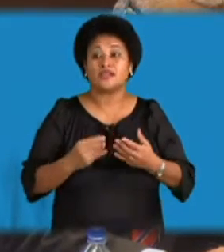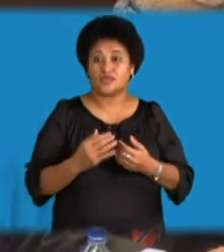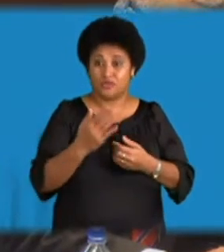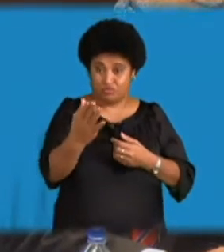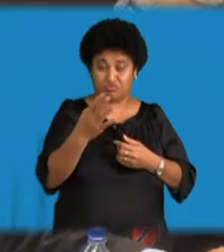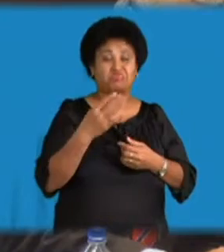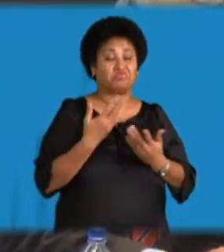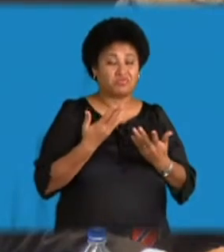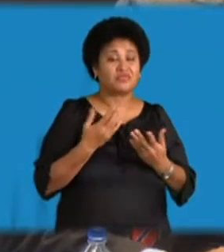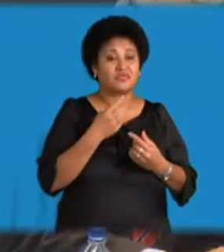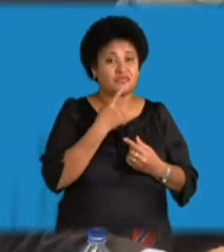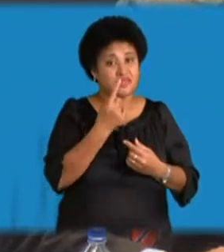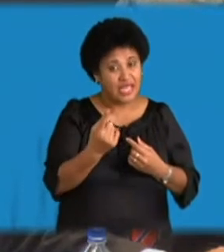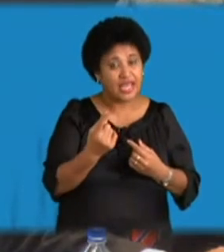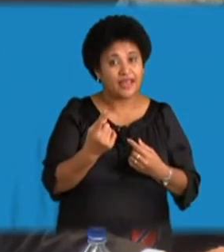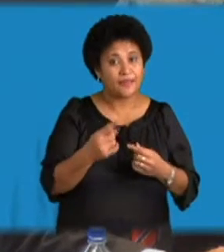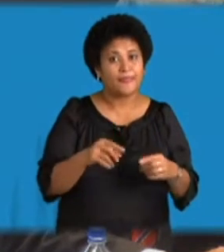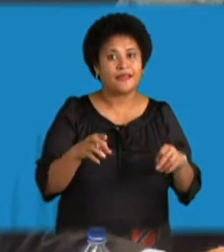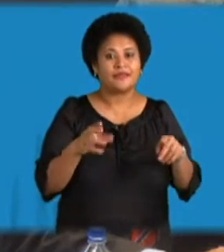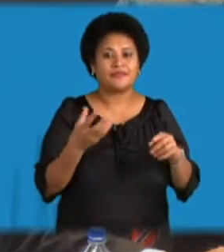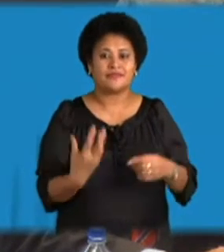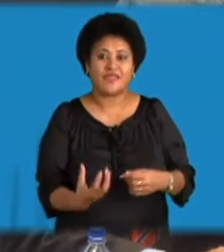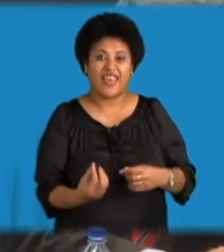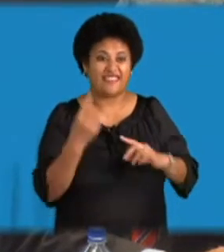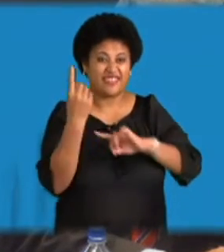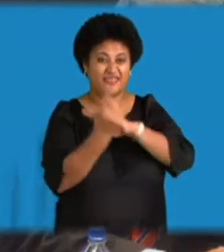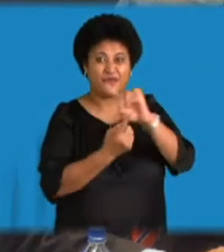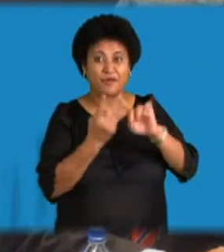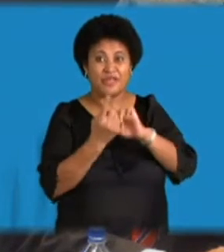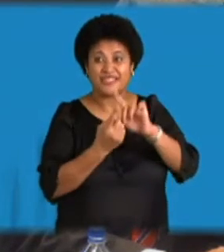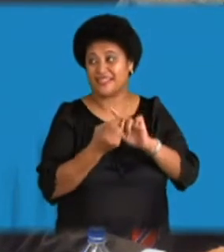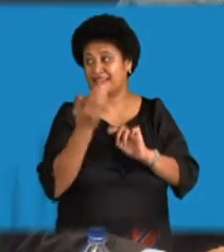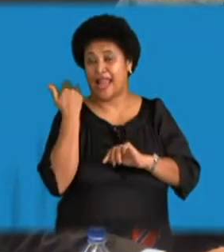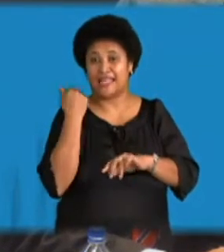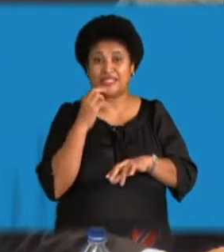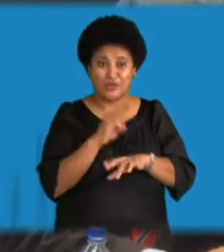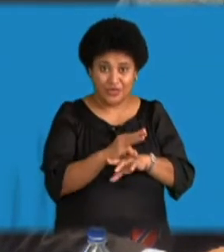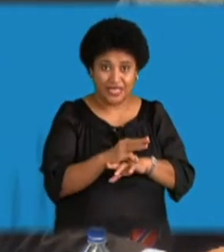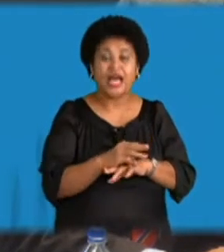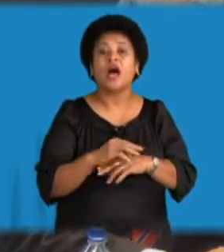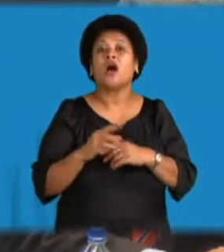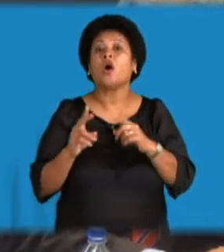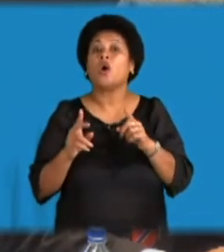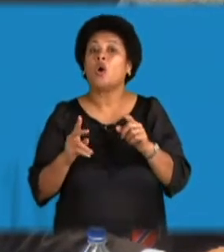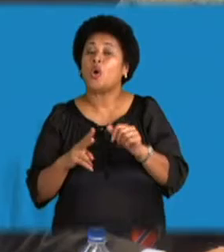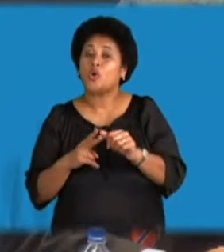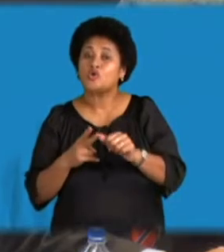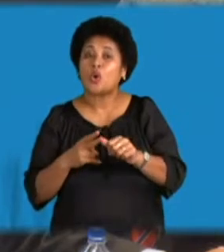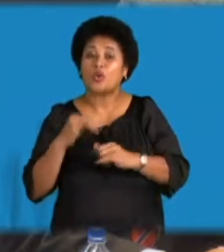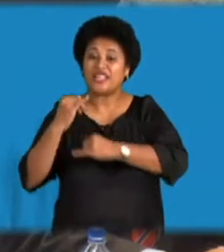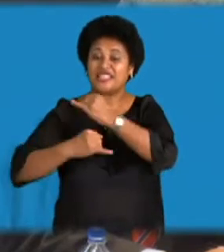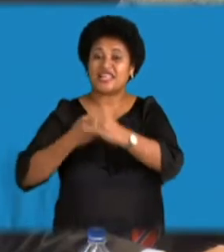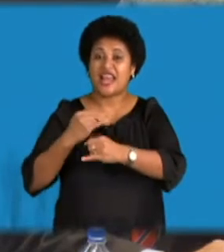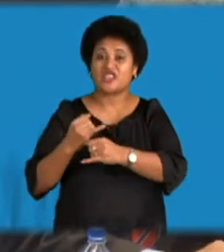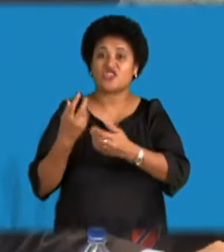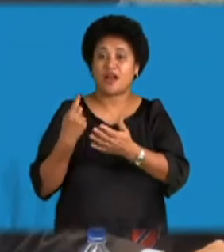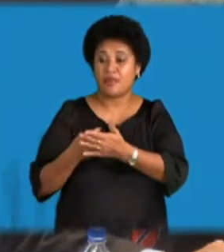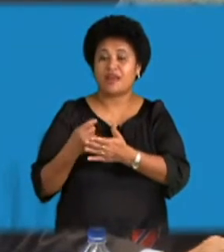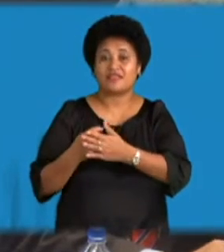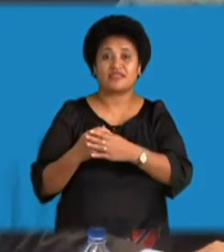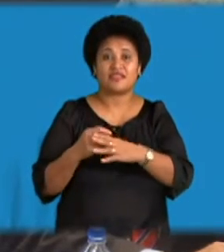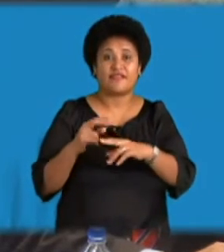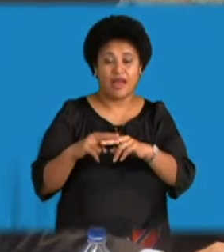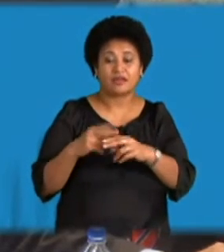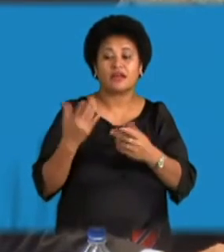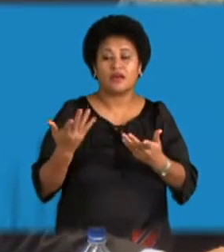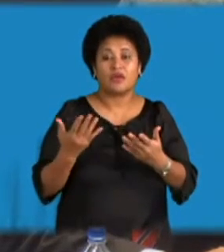has highlighted, that we've had this meeting that was held by IMF in respect of the accessing or the high-level Pacific Dialogue